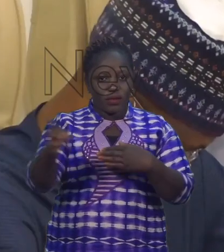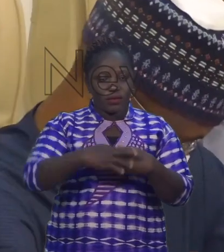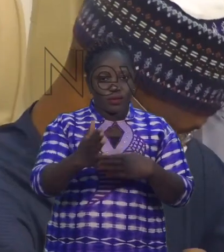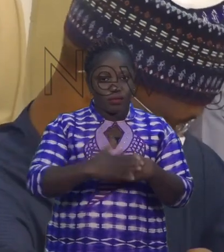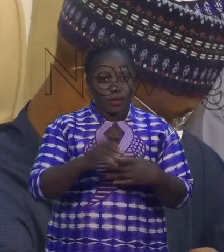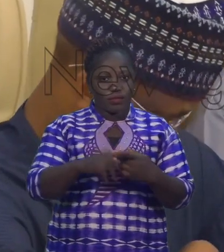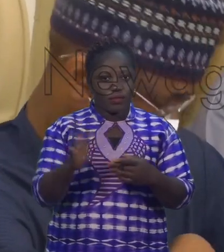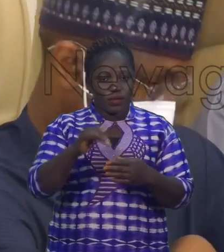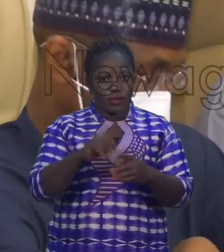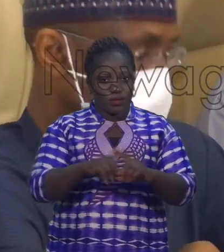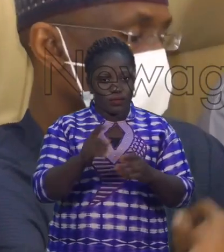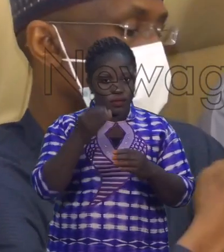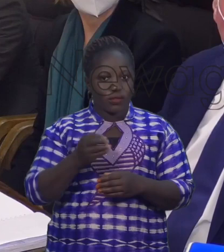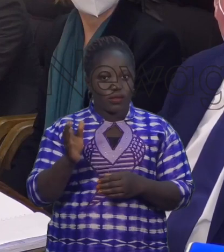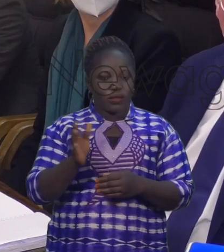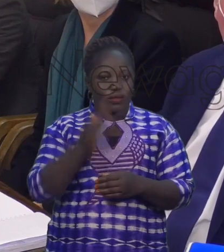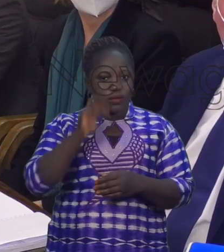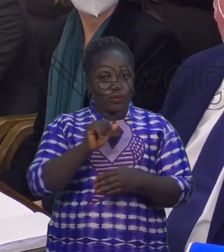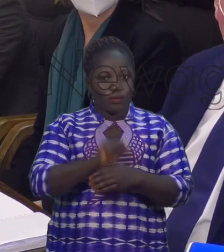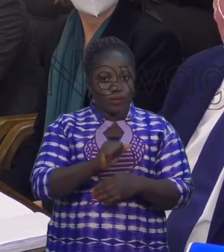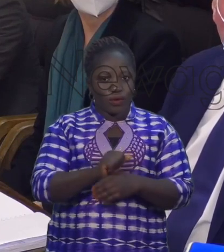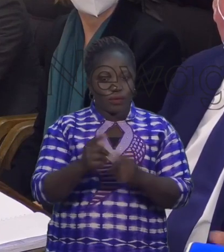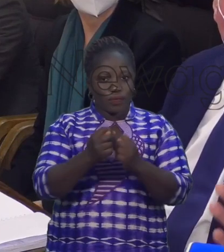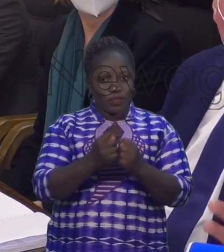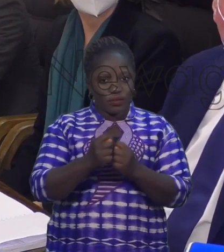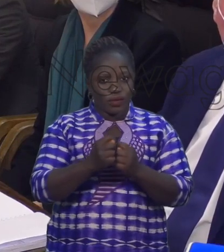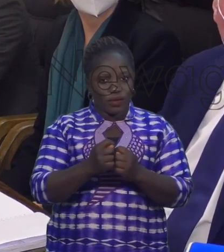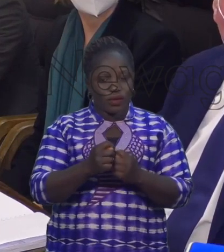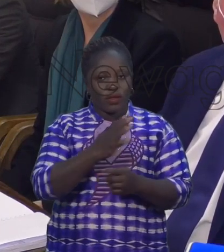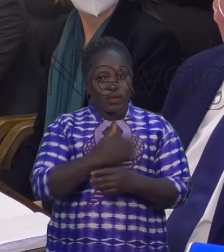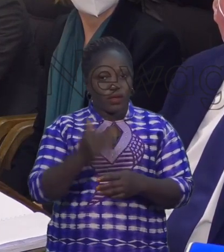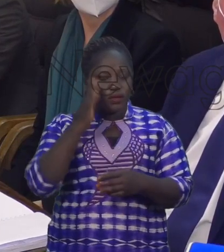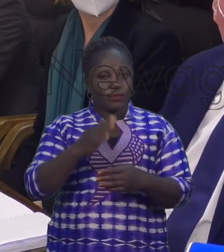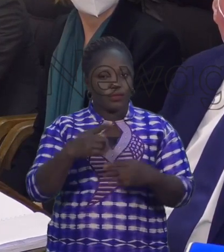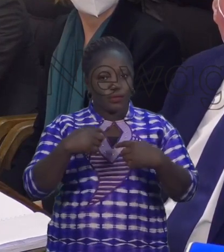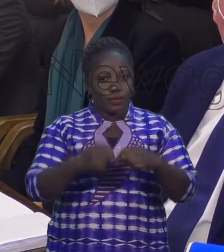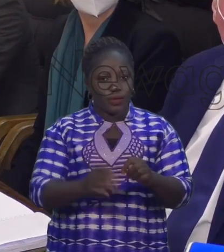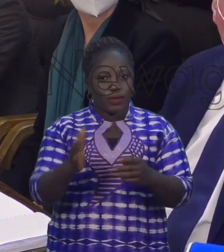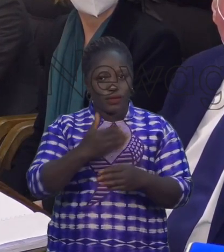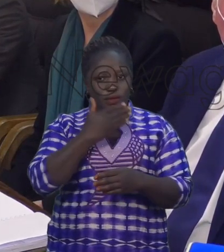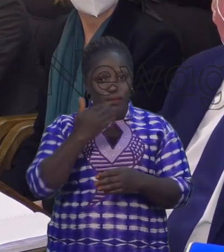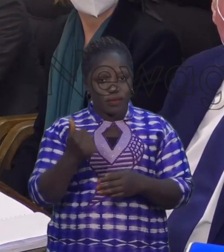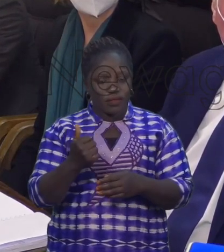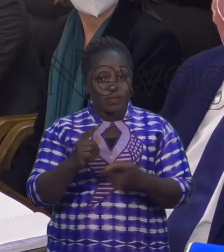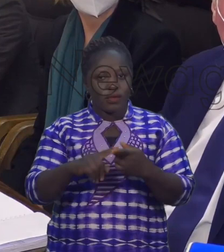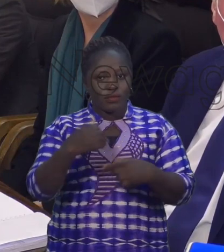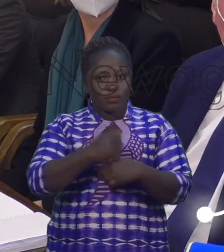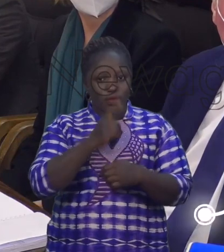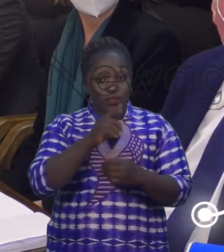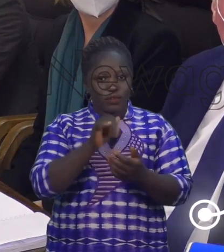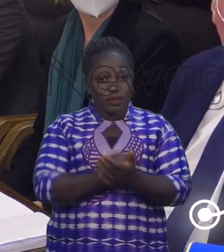dignity, respect and prosperity. But I would the last point I would make, and which I will make when I'm back